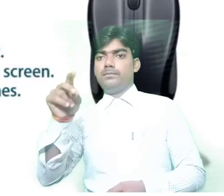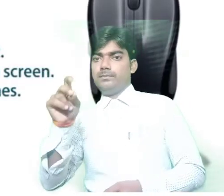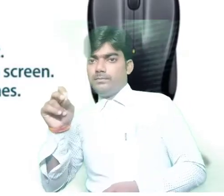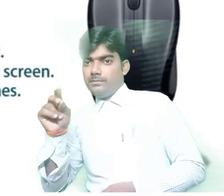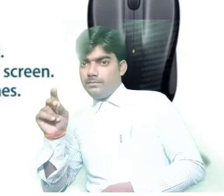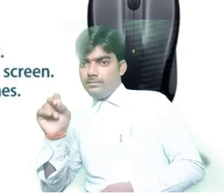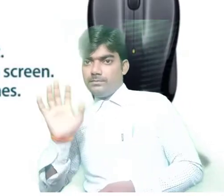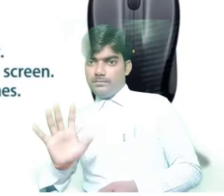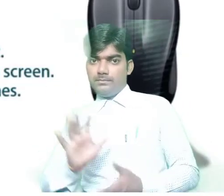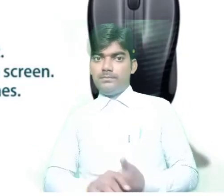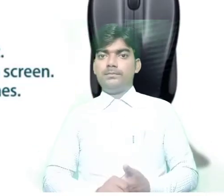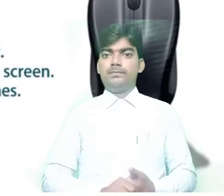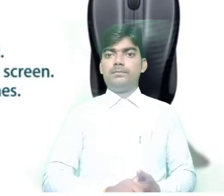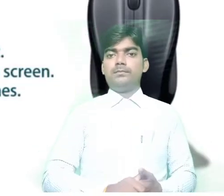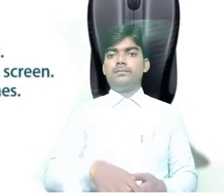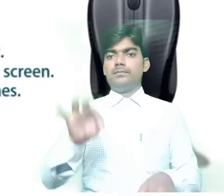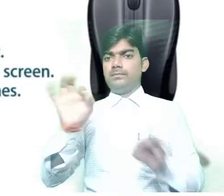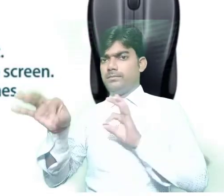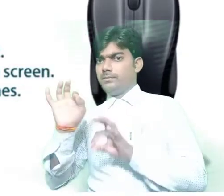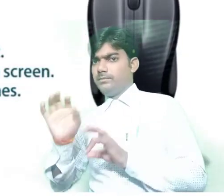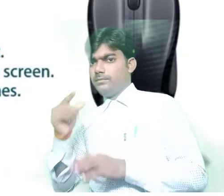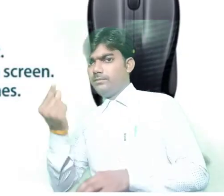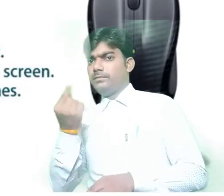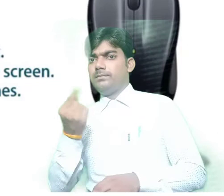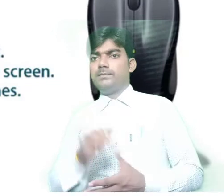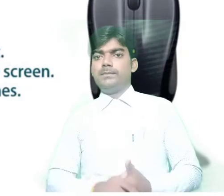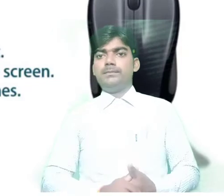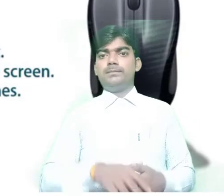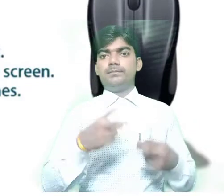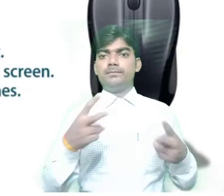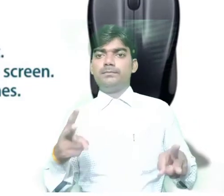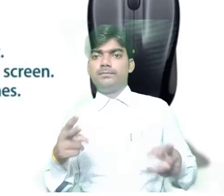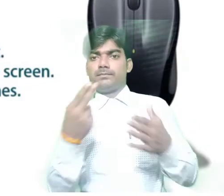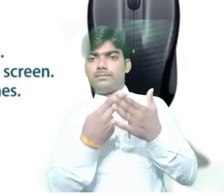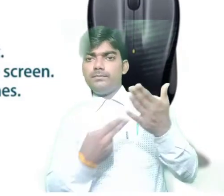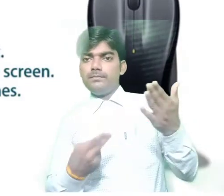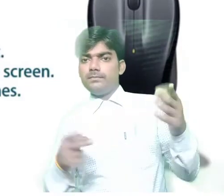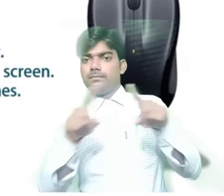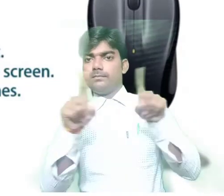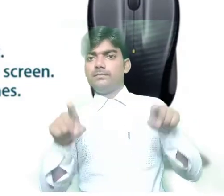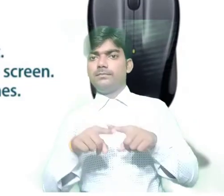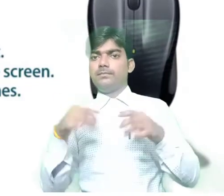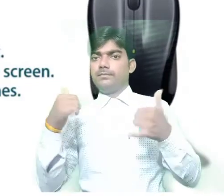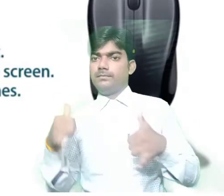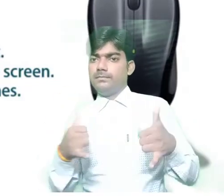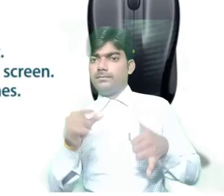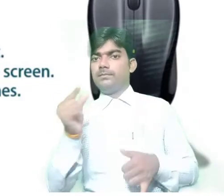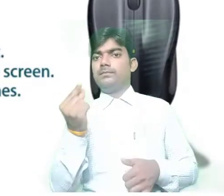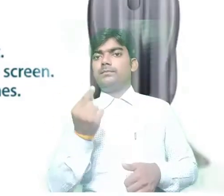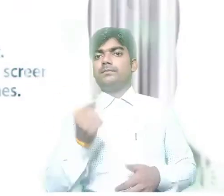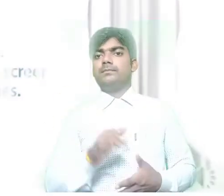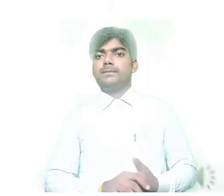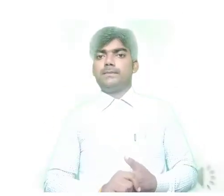for clicking and selecting files and pictures on the screen. It also helps us to drop pictures and play games.